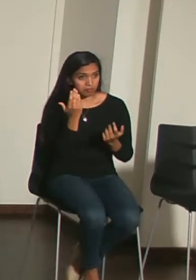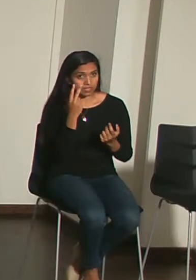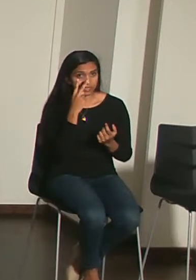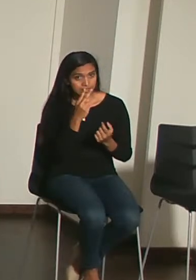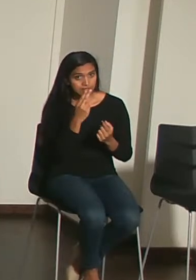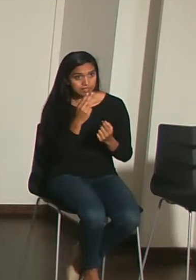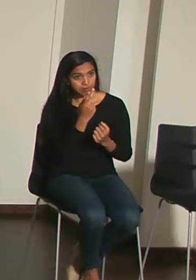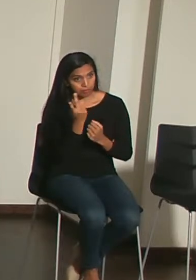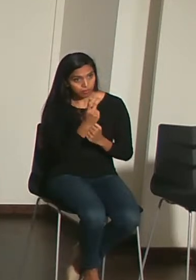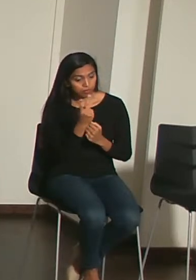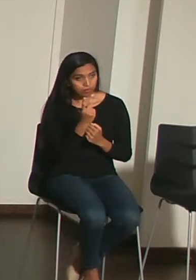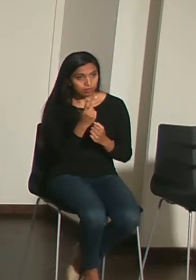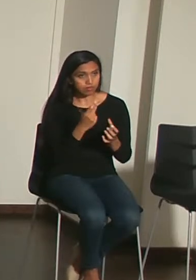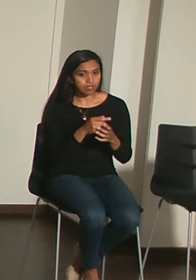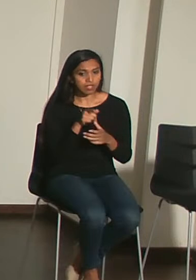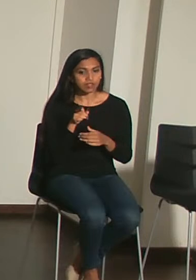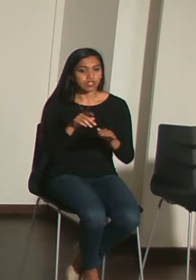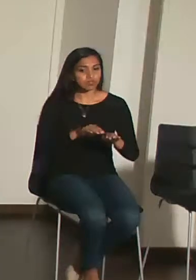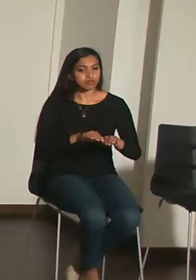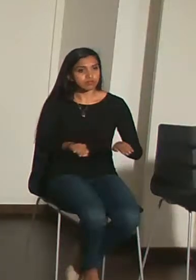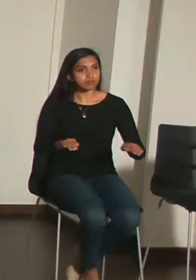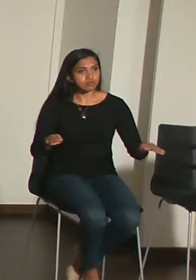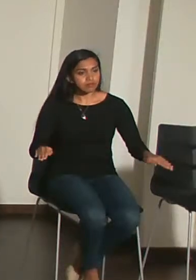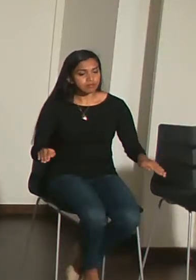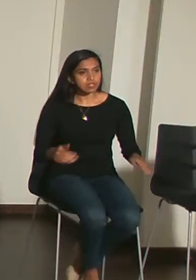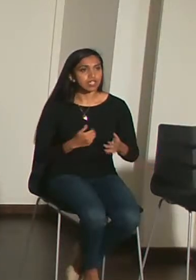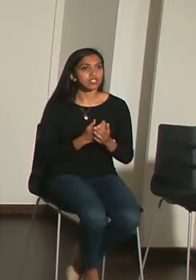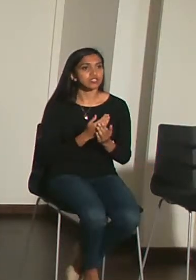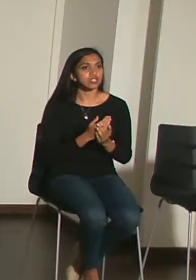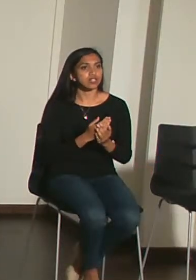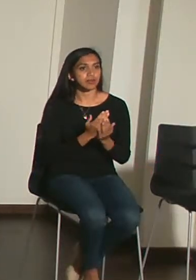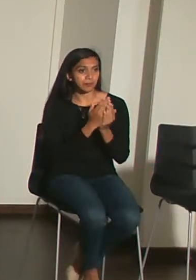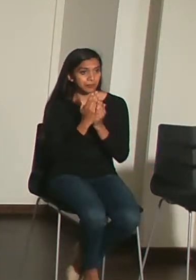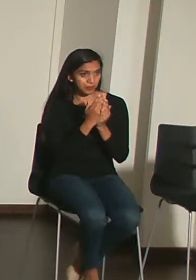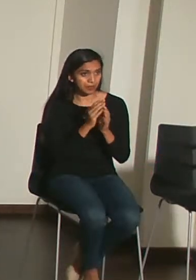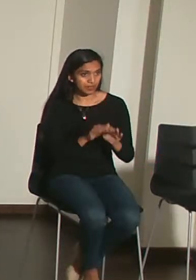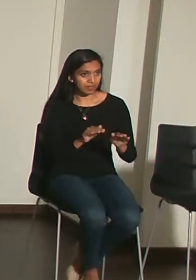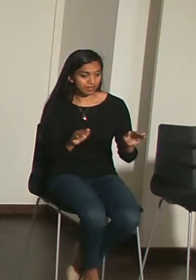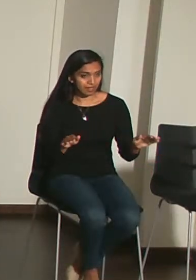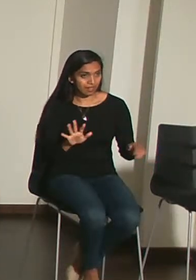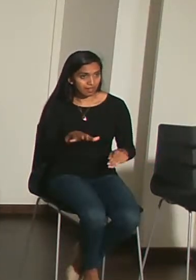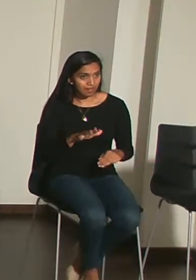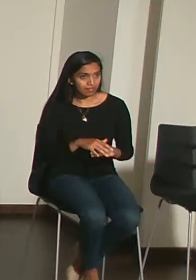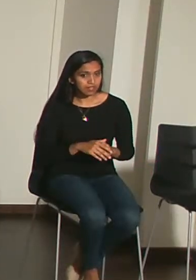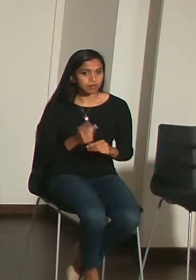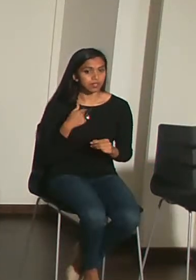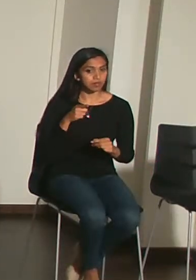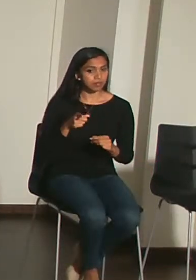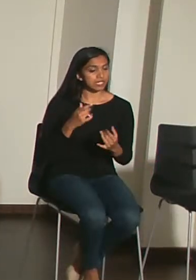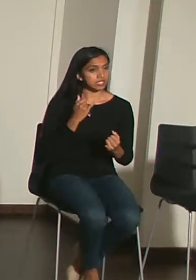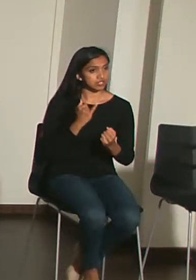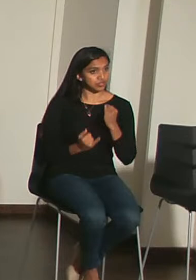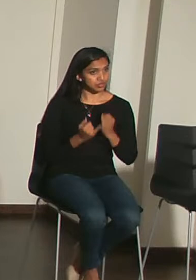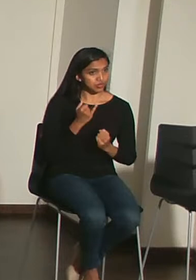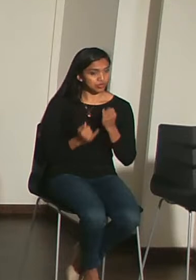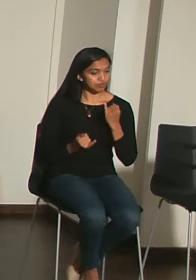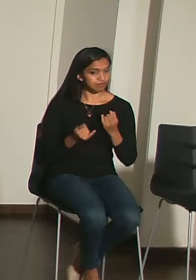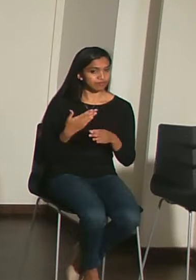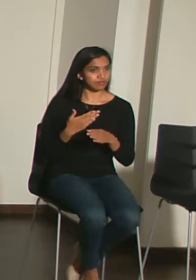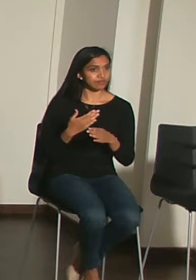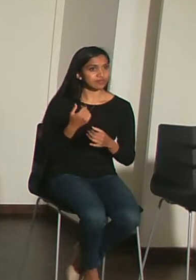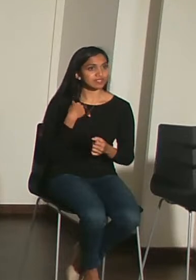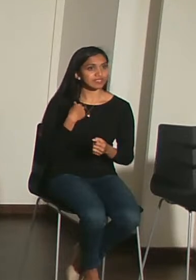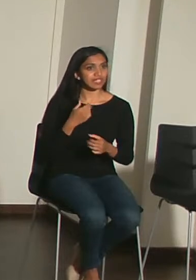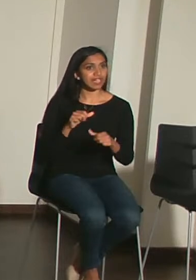this, I mean, they were primary school students, and what I realized was I am telling them a story about the artworks. I am telling them